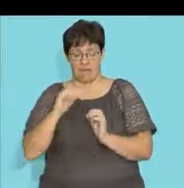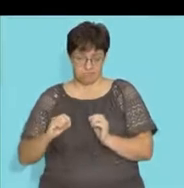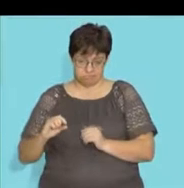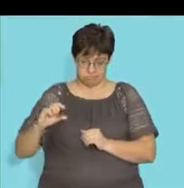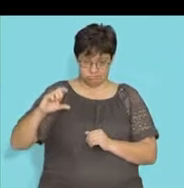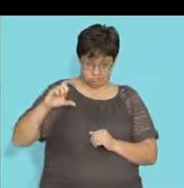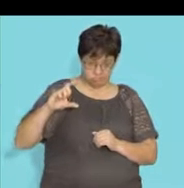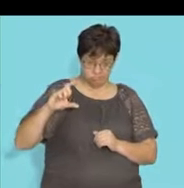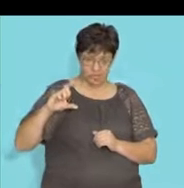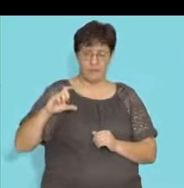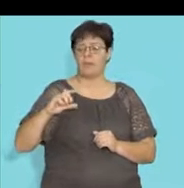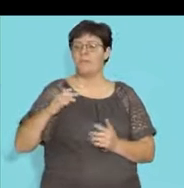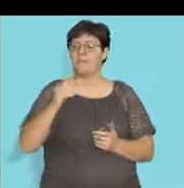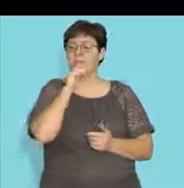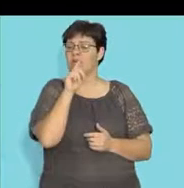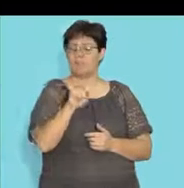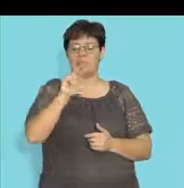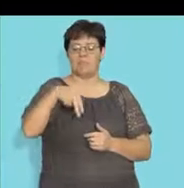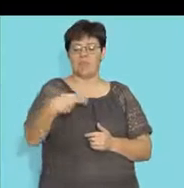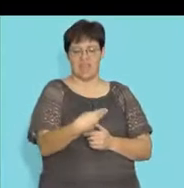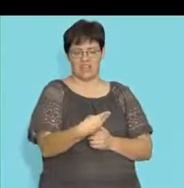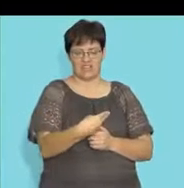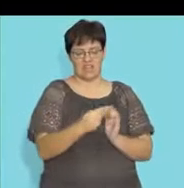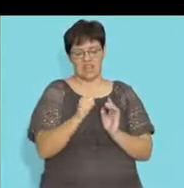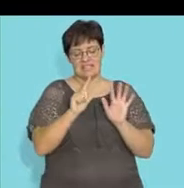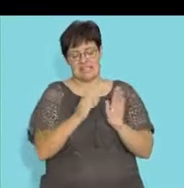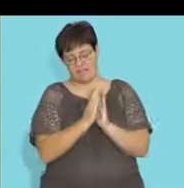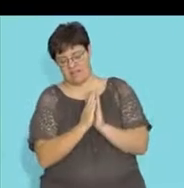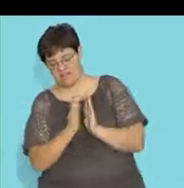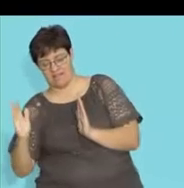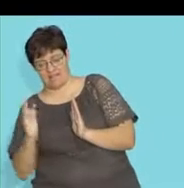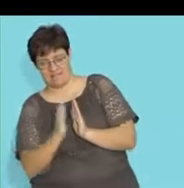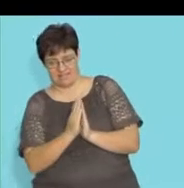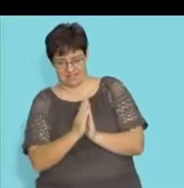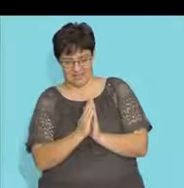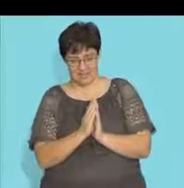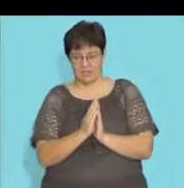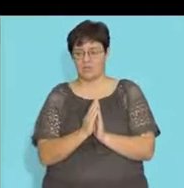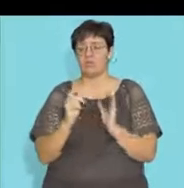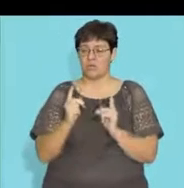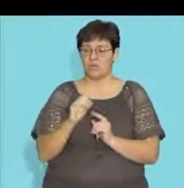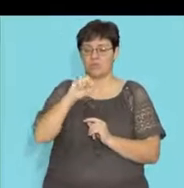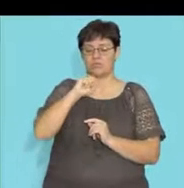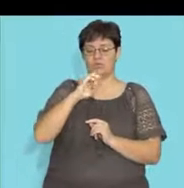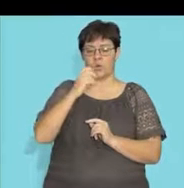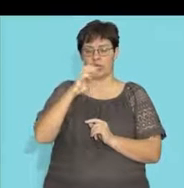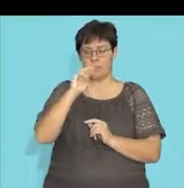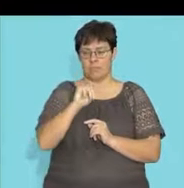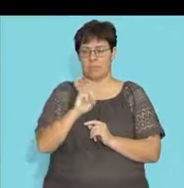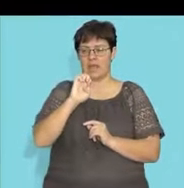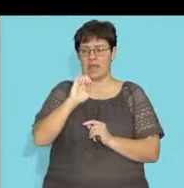actually mean that I have a pH that's a bit bigger than 7. So your